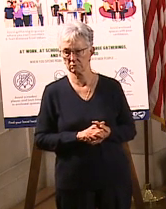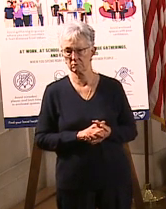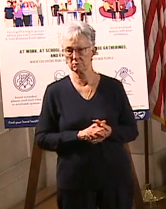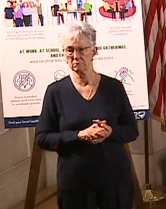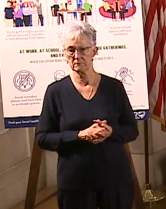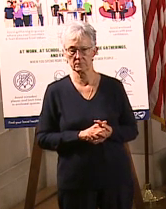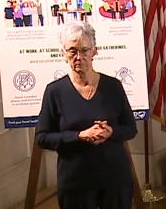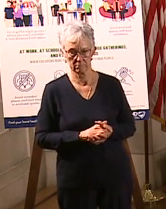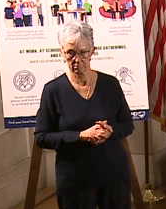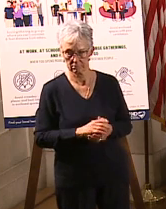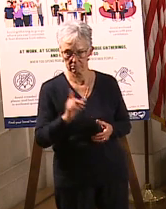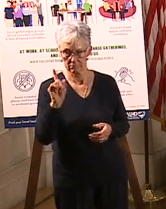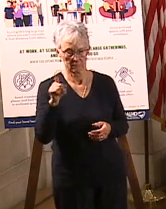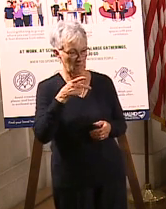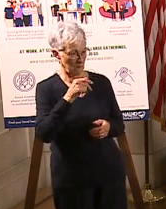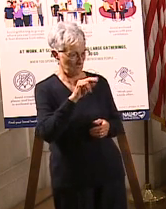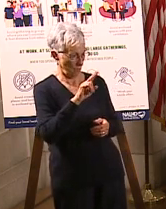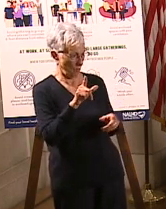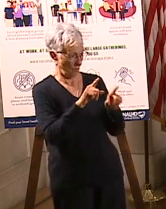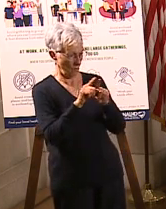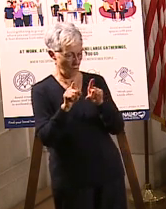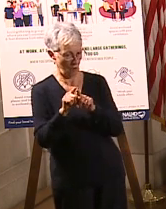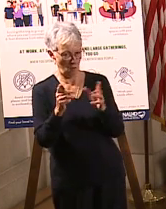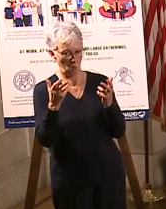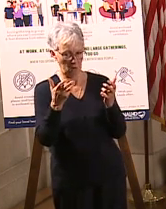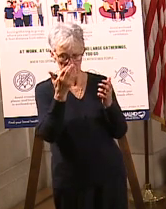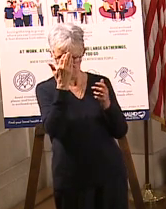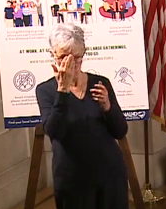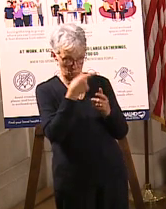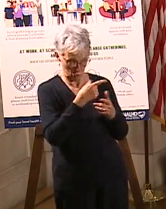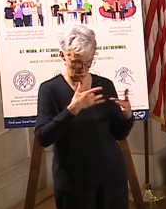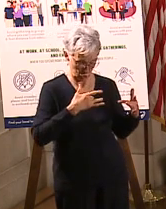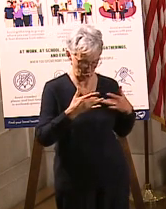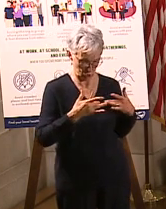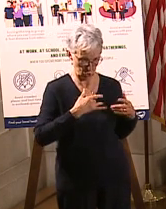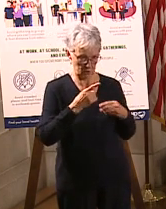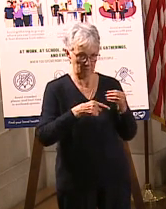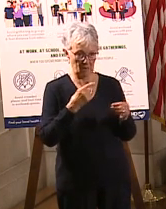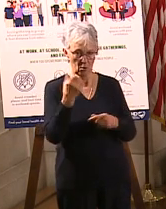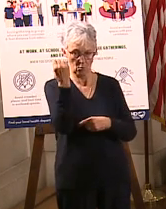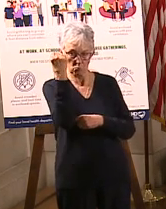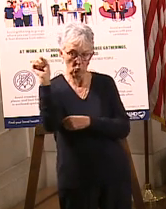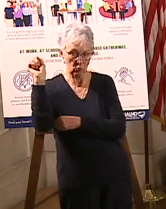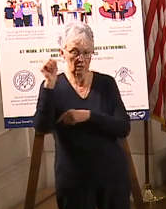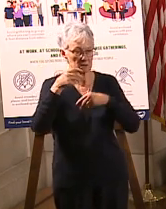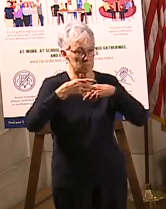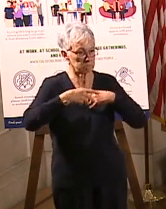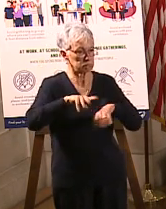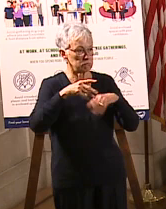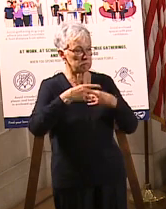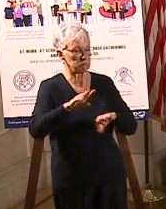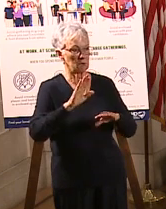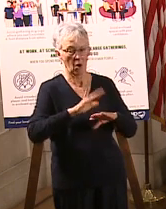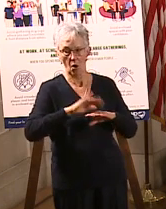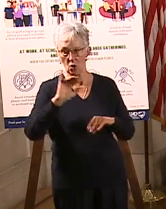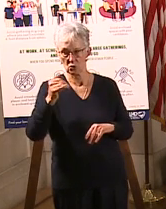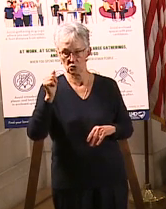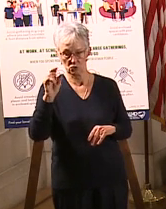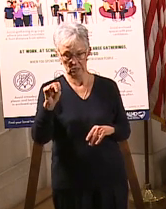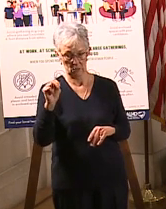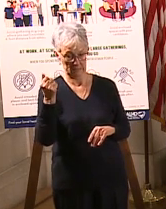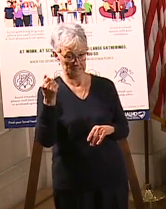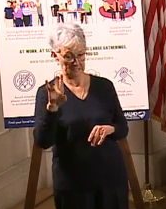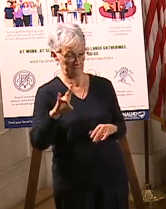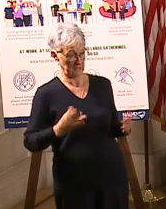additional security? So Paul also wants to know, what's my level of concern with regard to protesters storming the Capitol on January